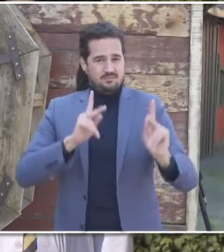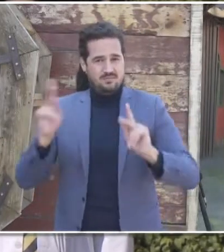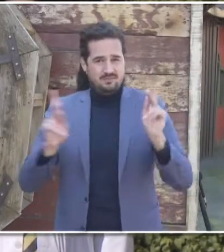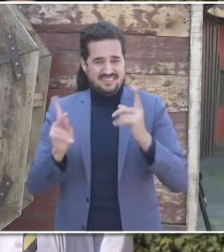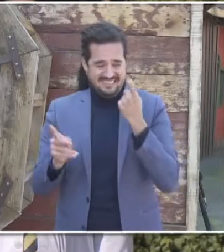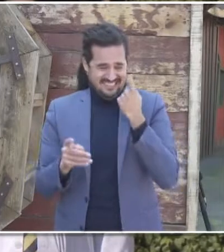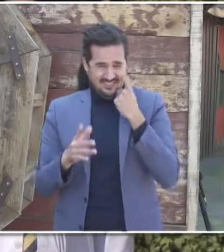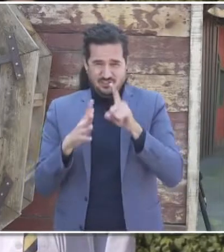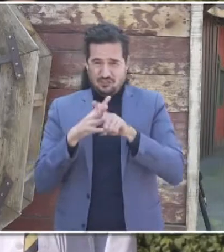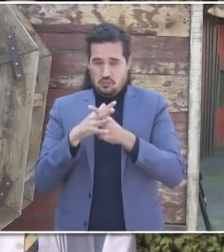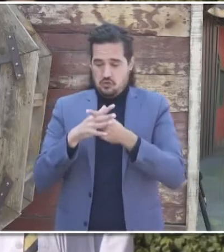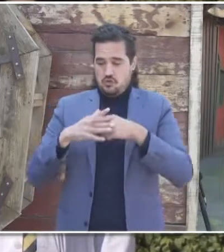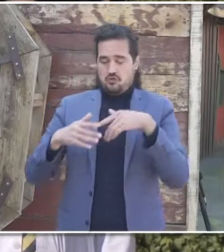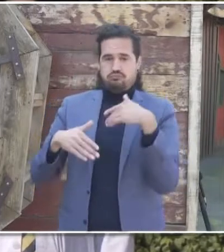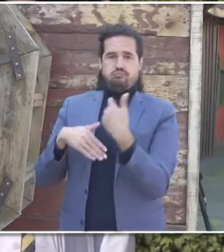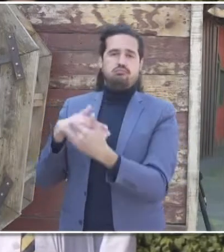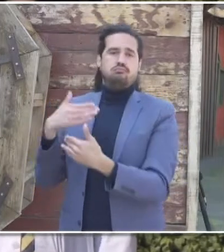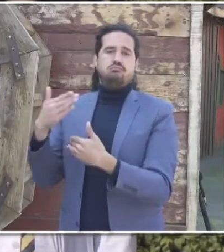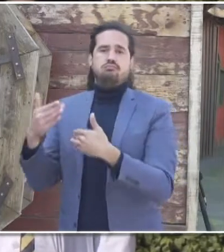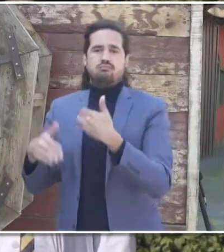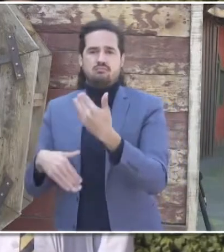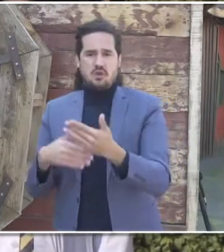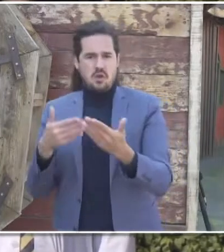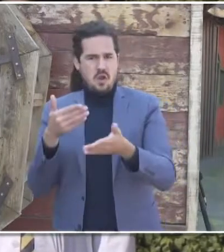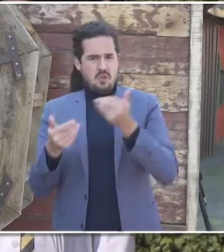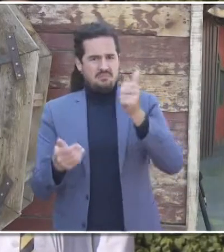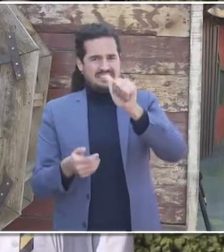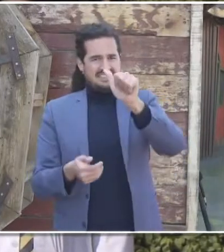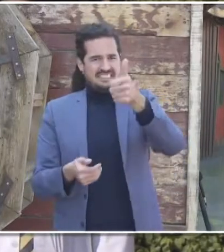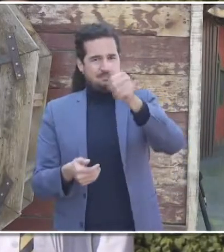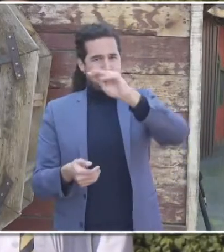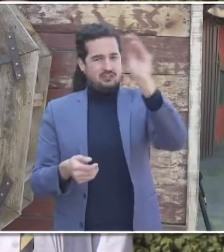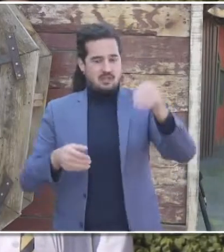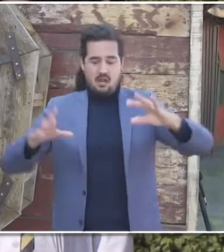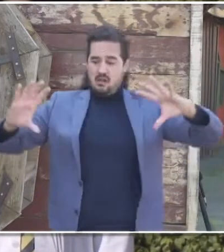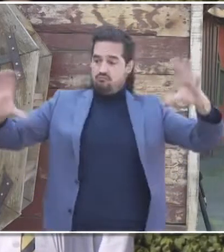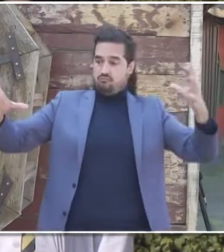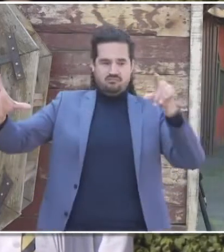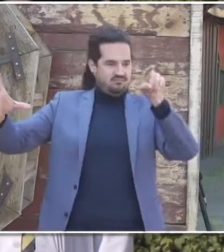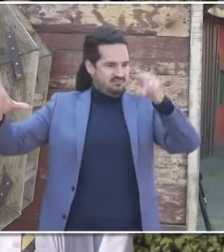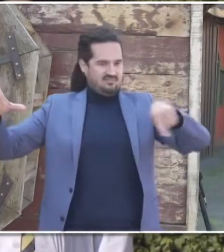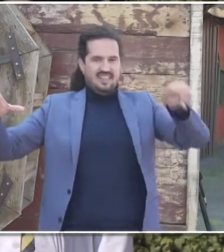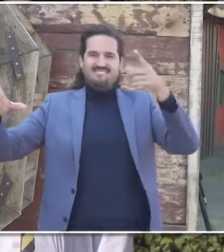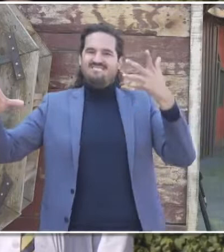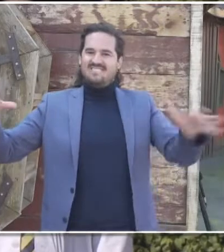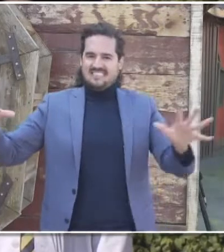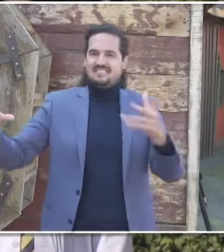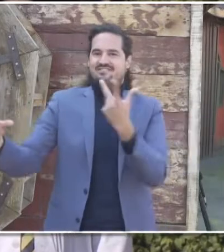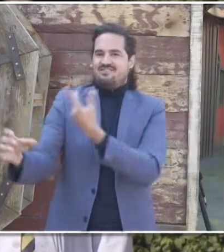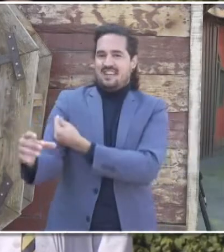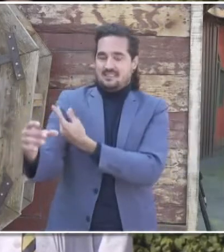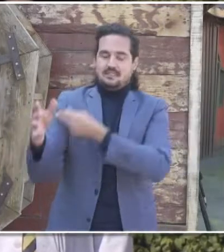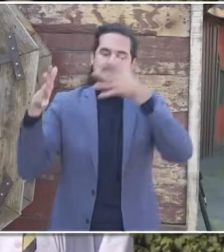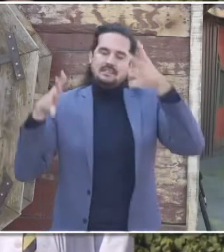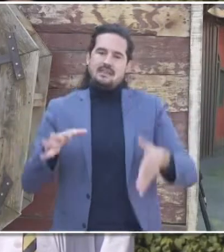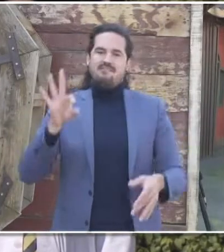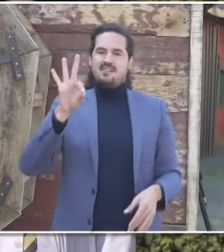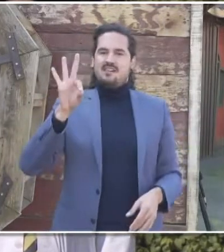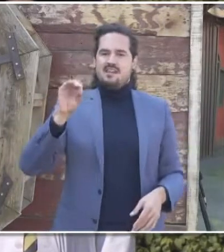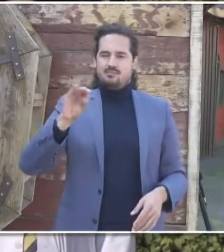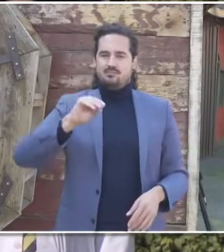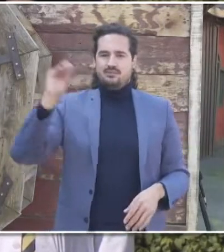the county's population, which is on track with where we're at right now in terms of